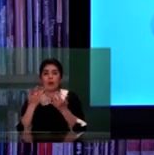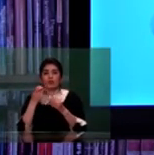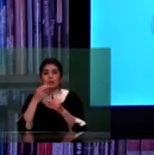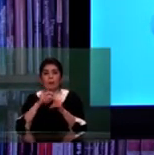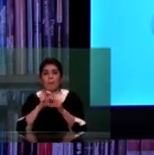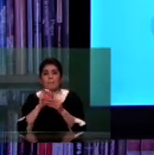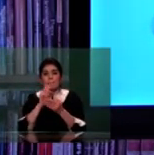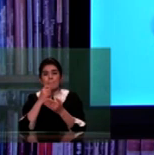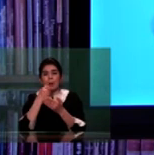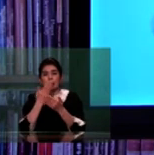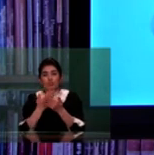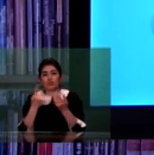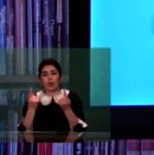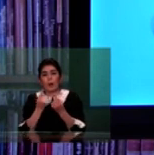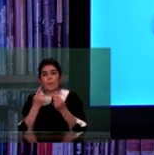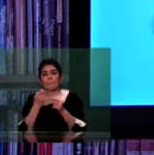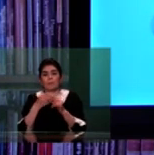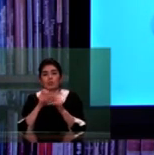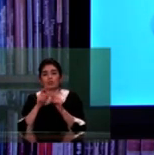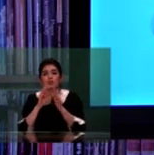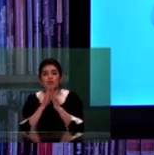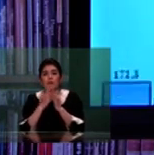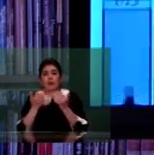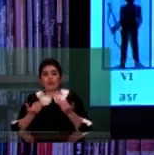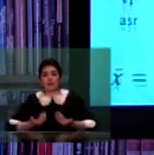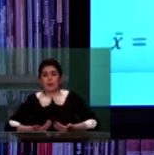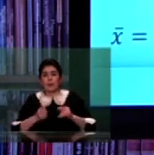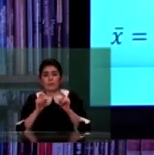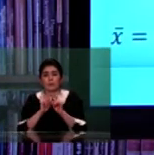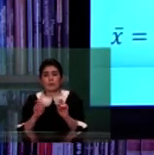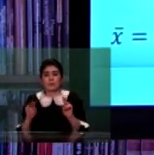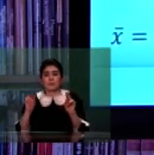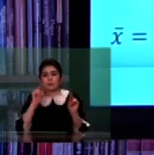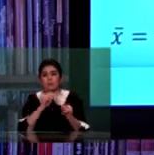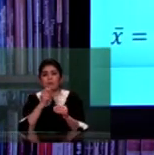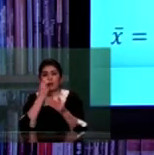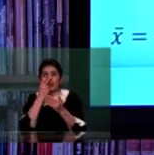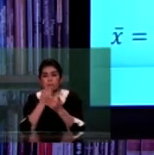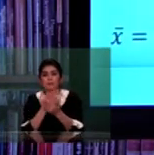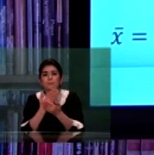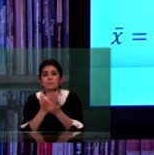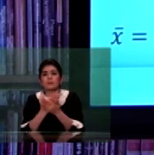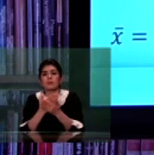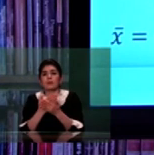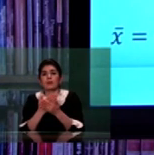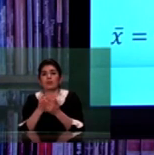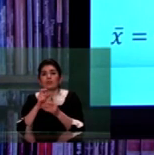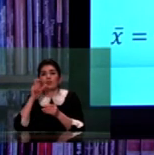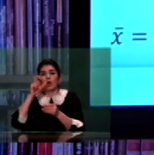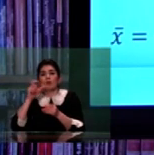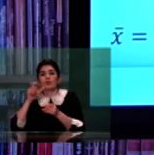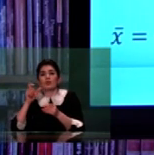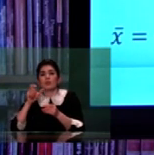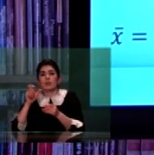masalada ko'raylik. Odatiy masalani kitobdagini hayotiy masalaga olib o'tamiz. Qarang-a, bu yerda